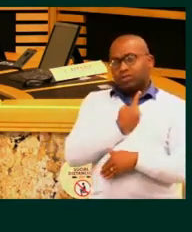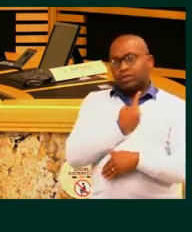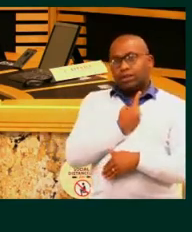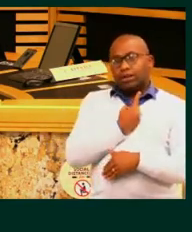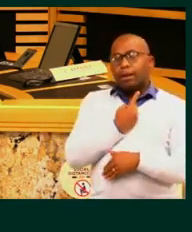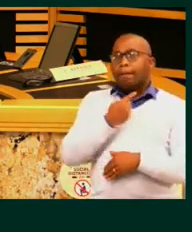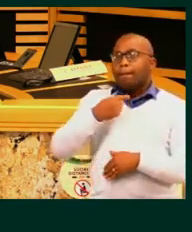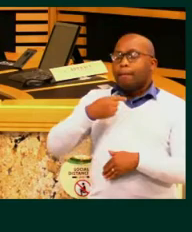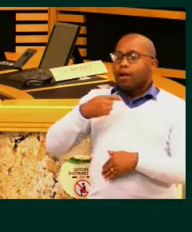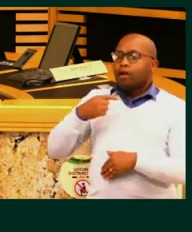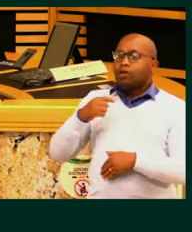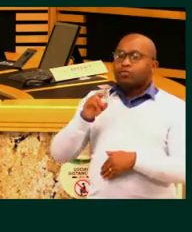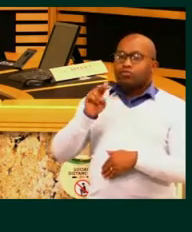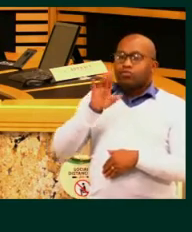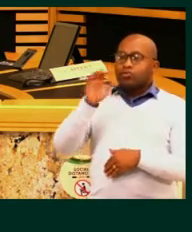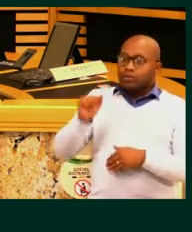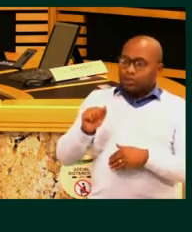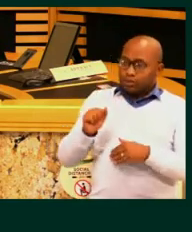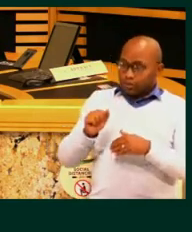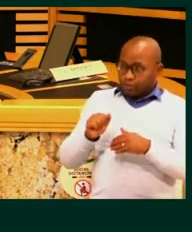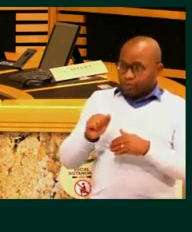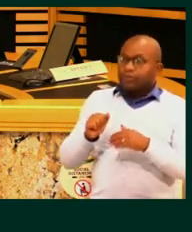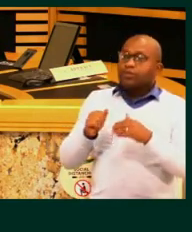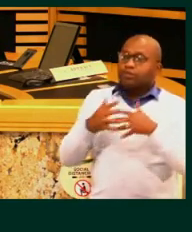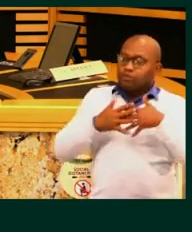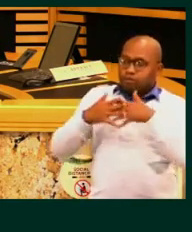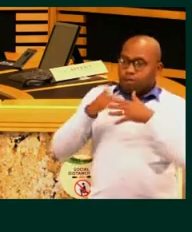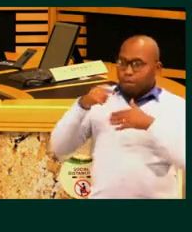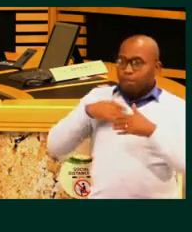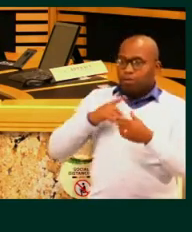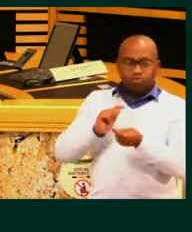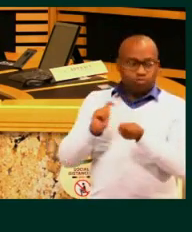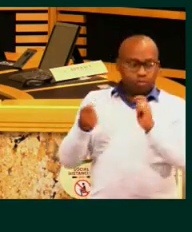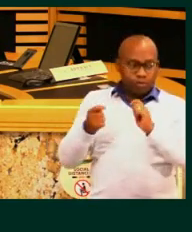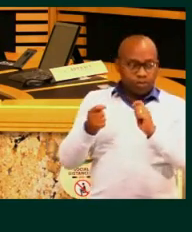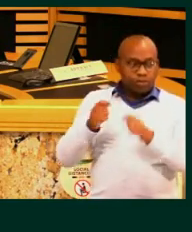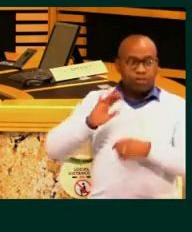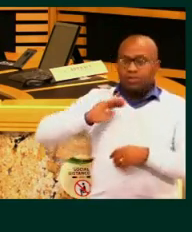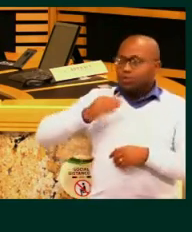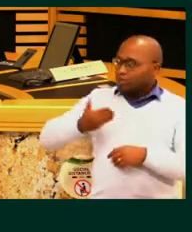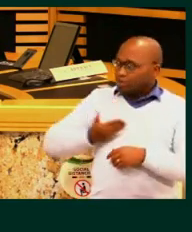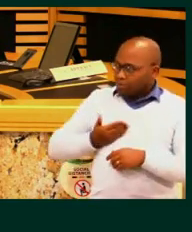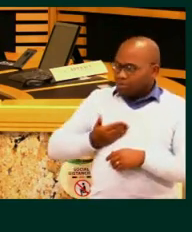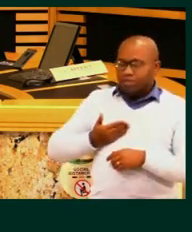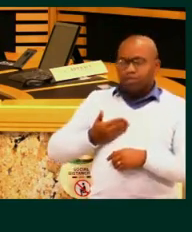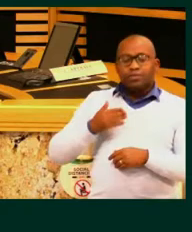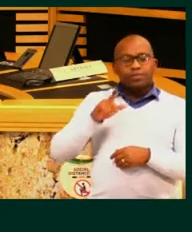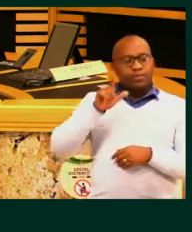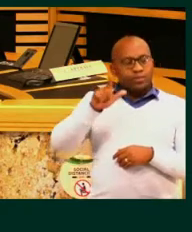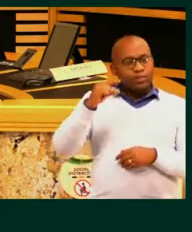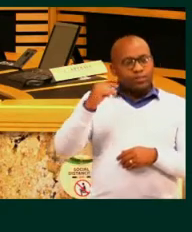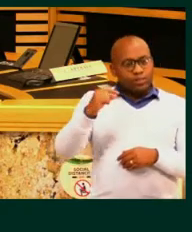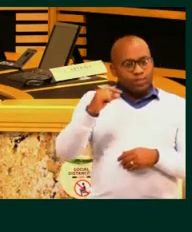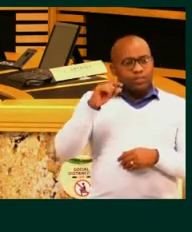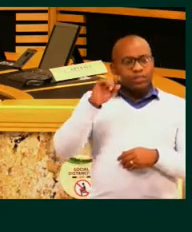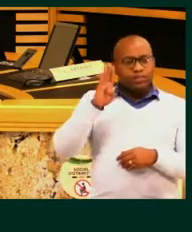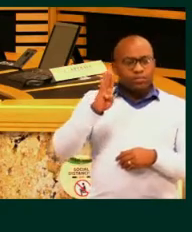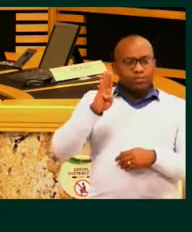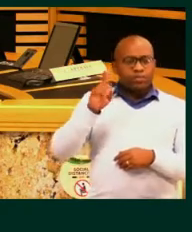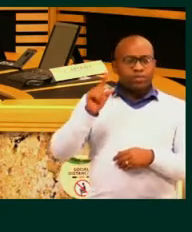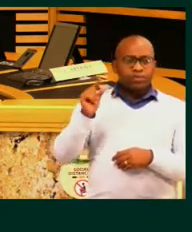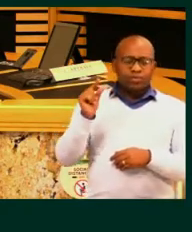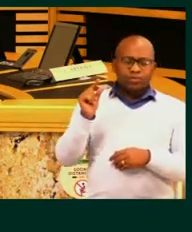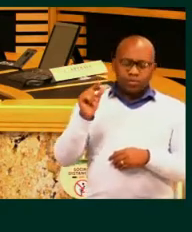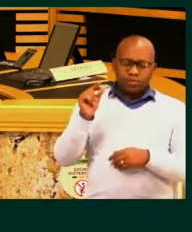sure women are respected and treated equally I change women men lgbq I plus